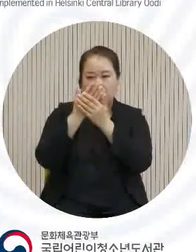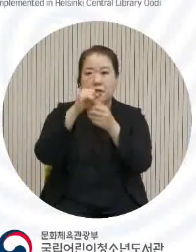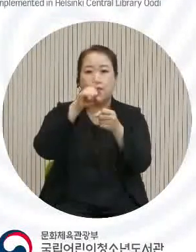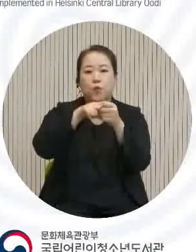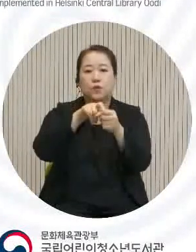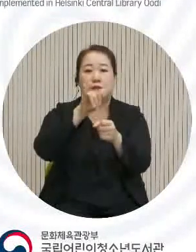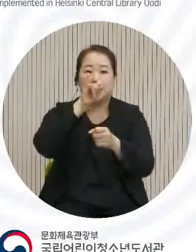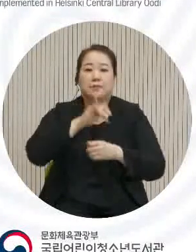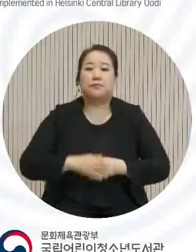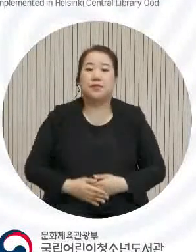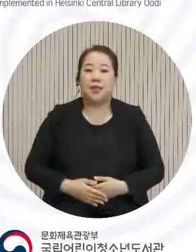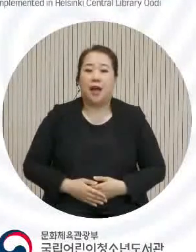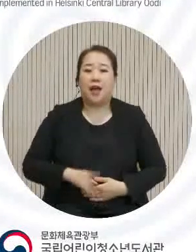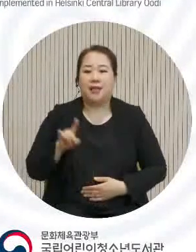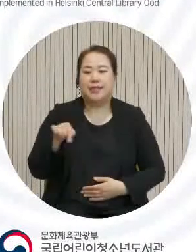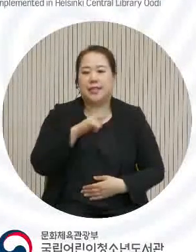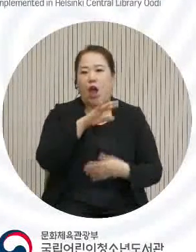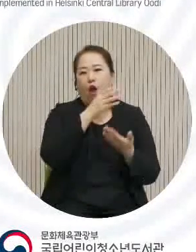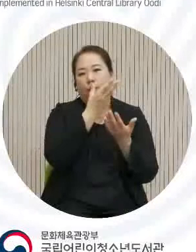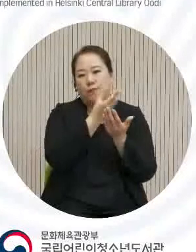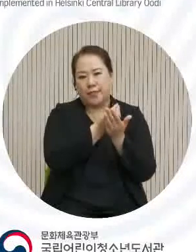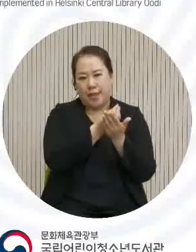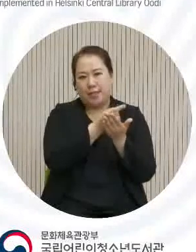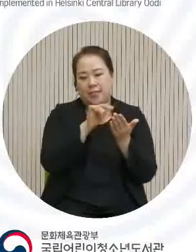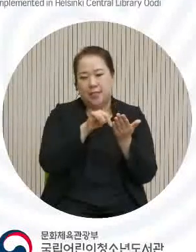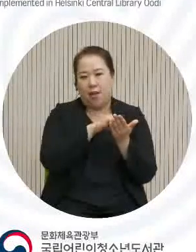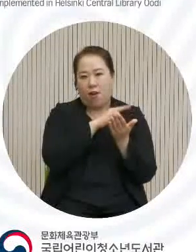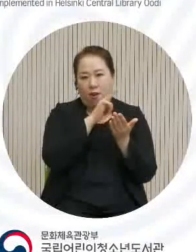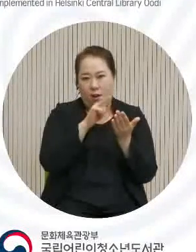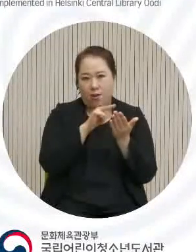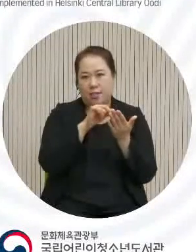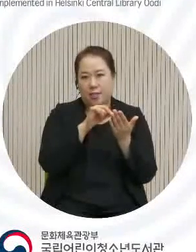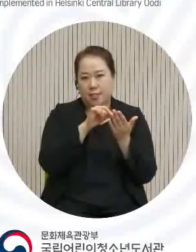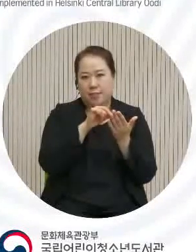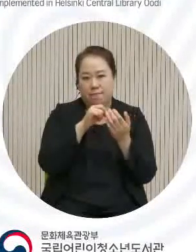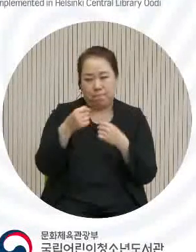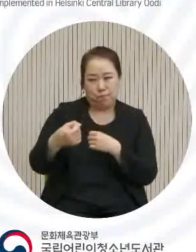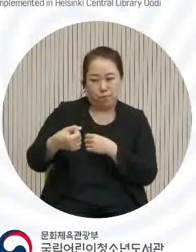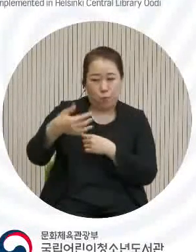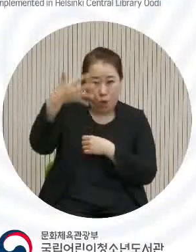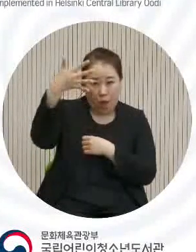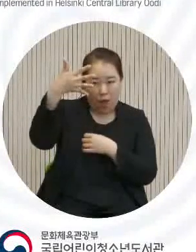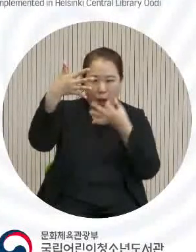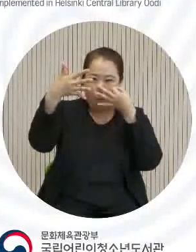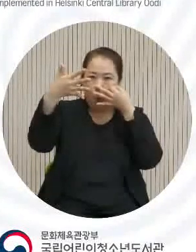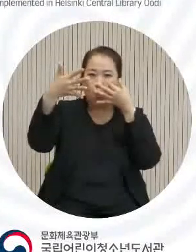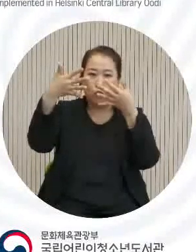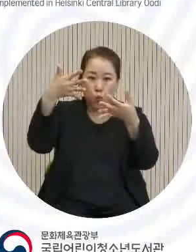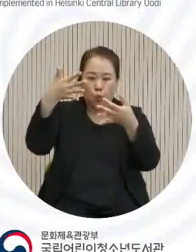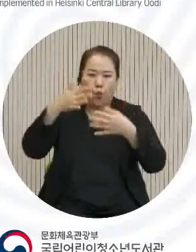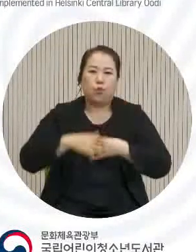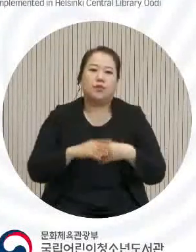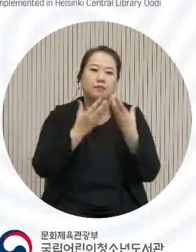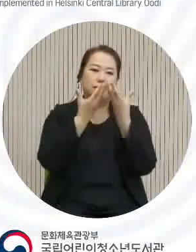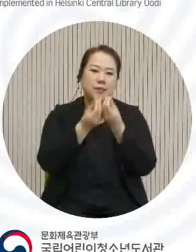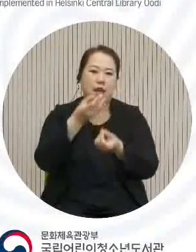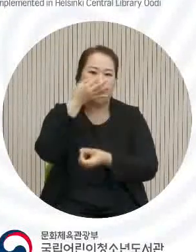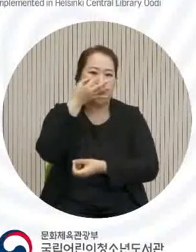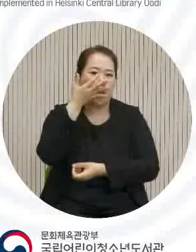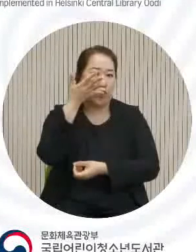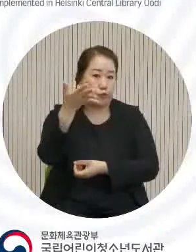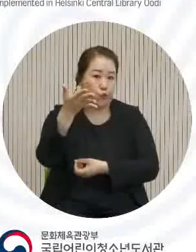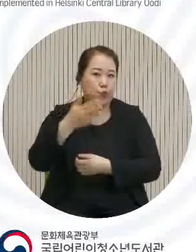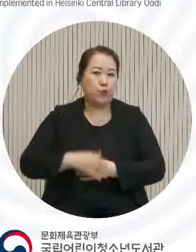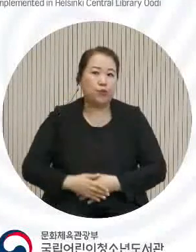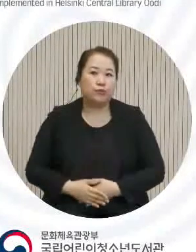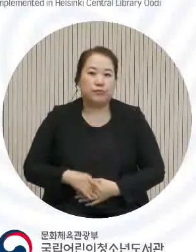OD. First of all, I would like to thank National Library for Children and Young Adults for reaching us